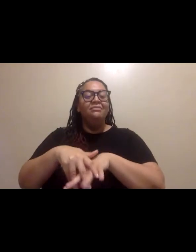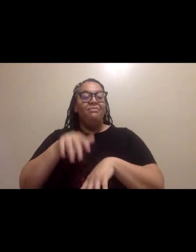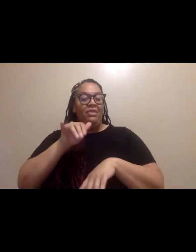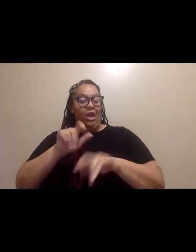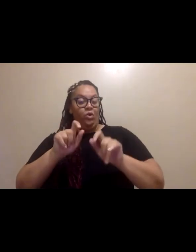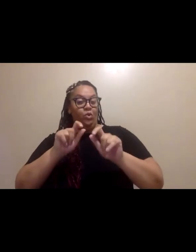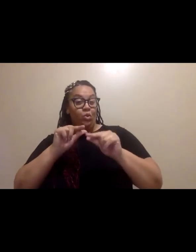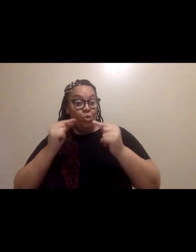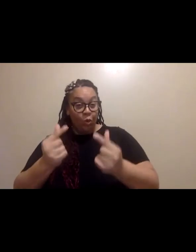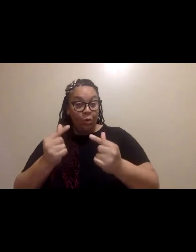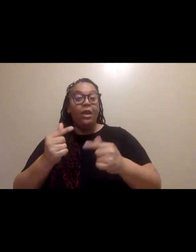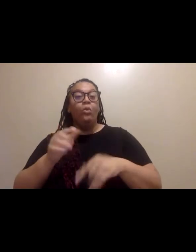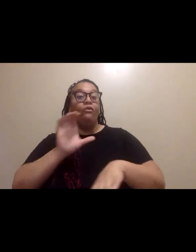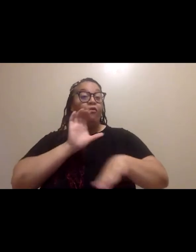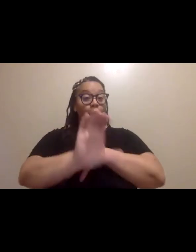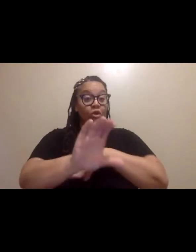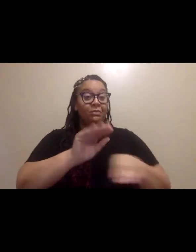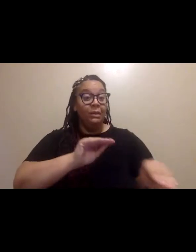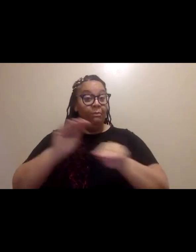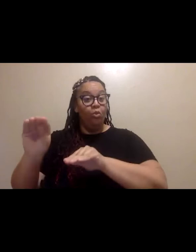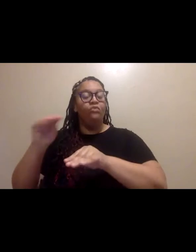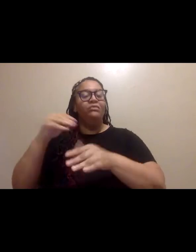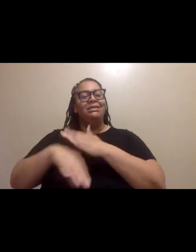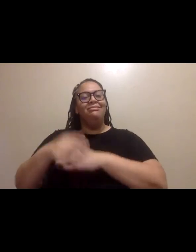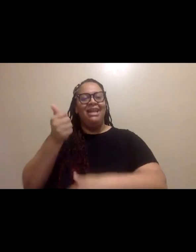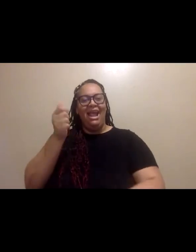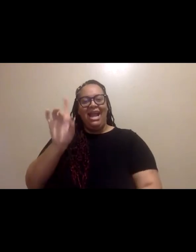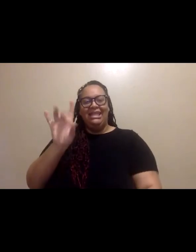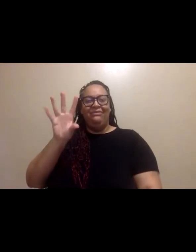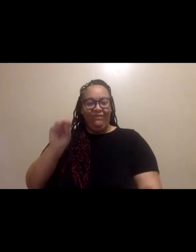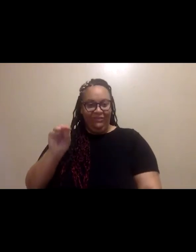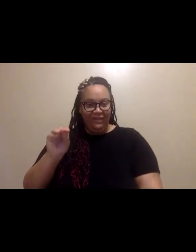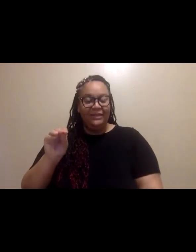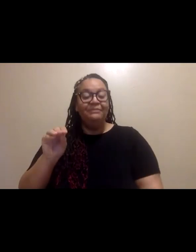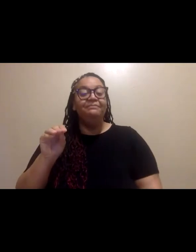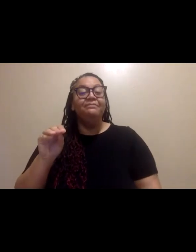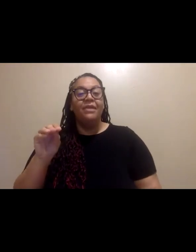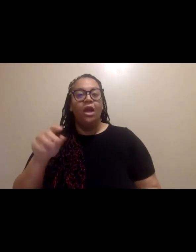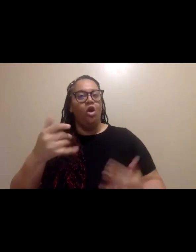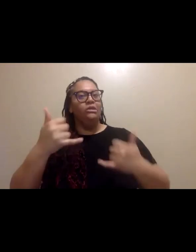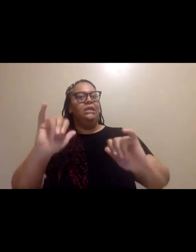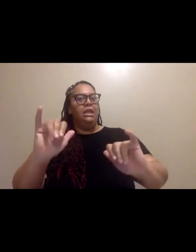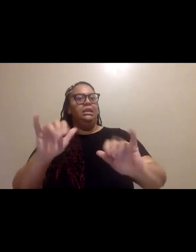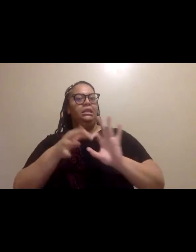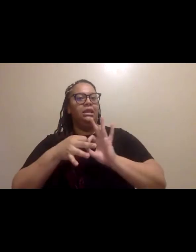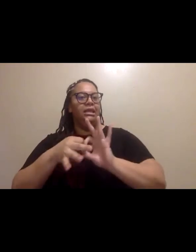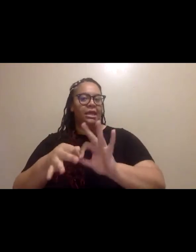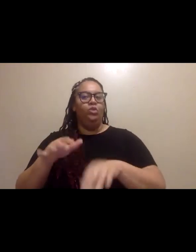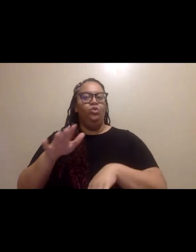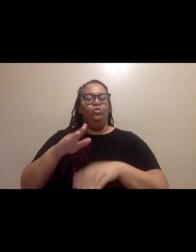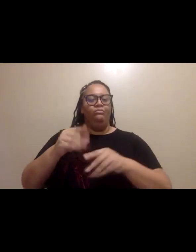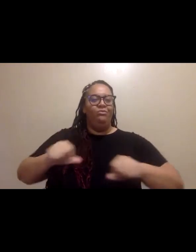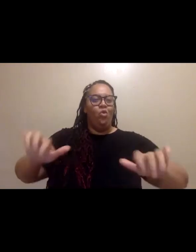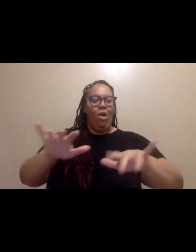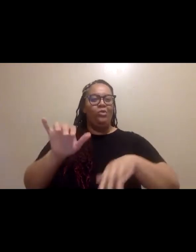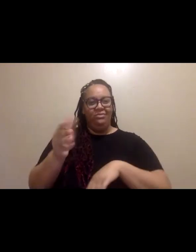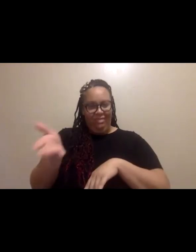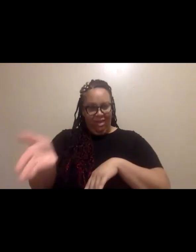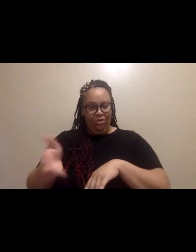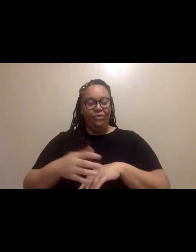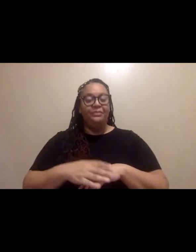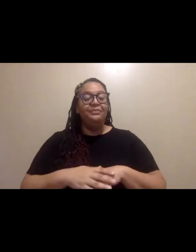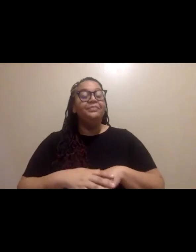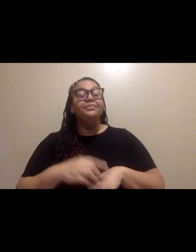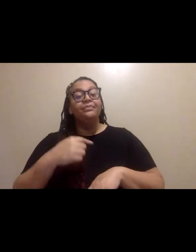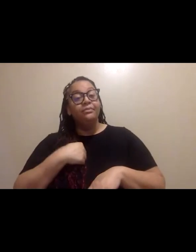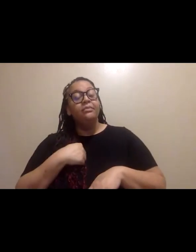removed in the 1850s, and who are still connected, of course, to these lands. And I'll